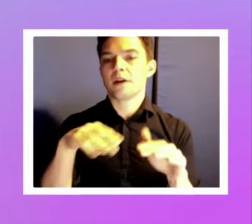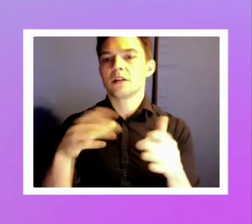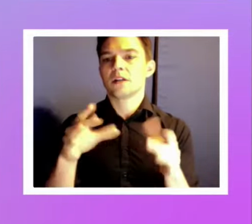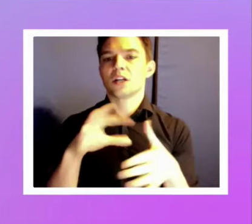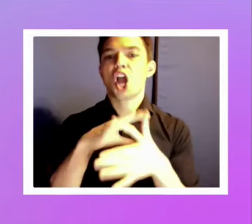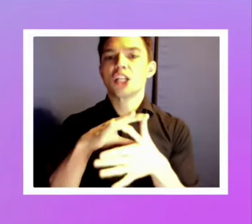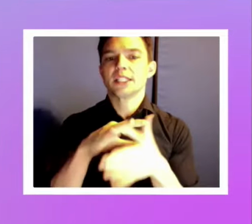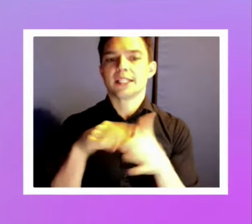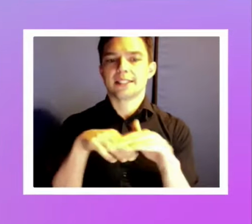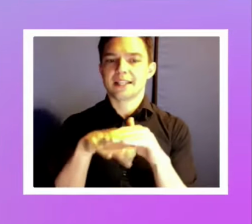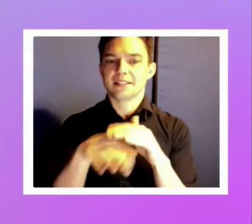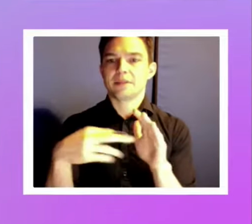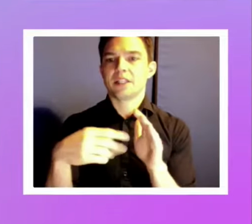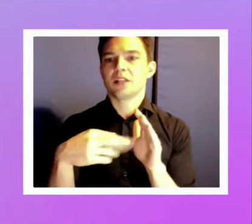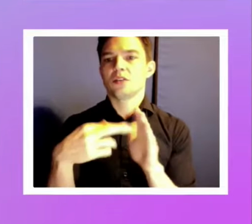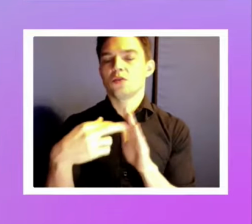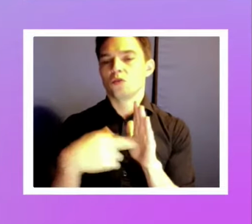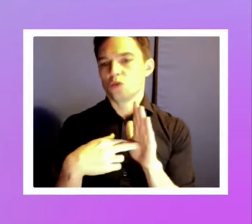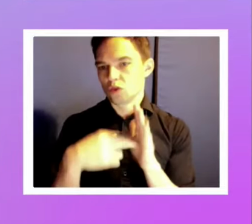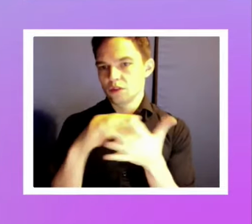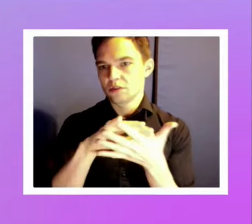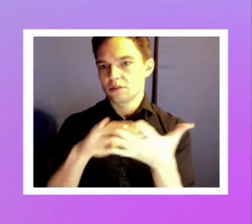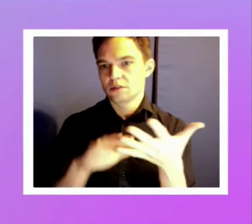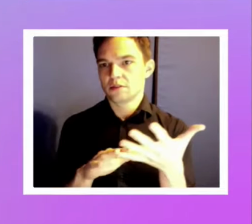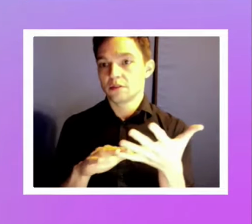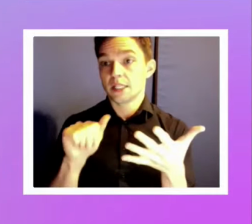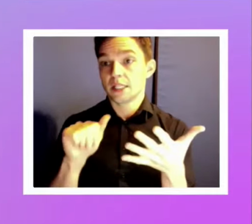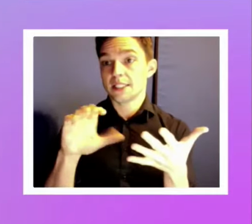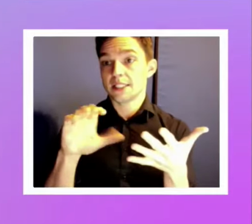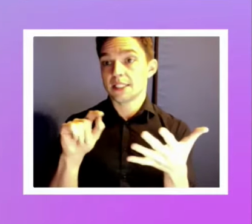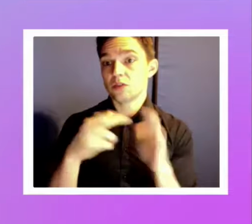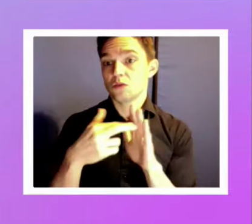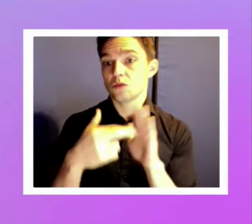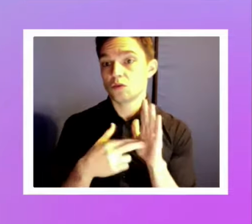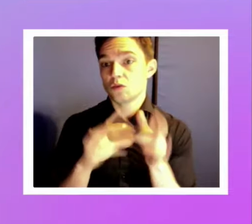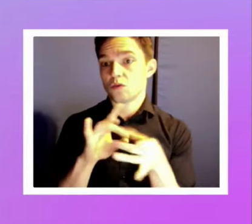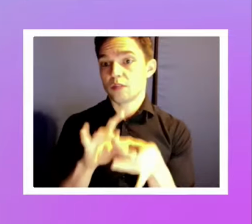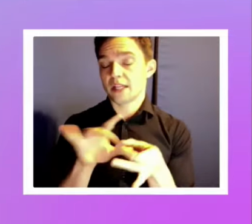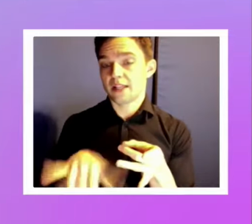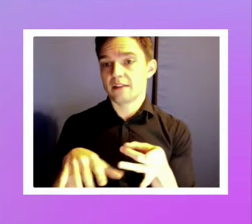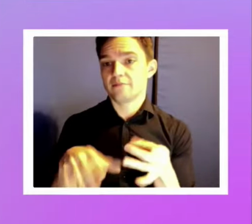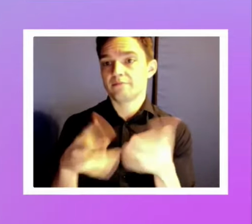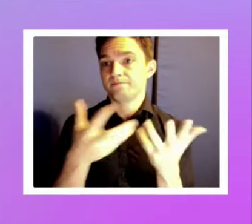Guidelines, WCAG, which the ACT rules relates